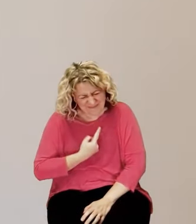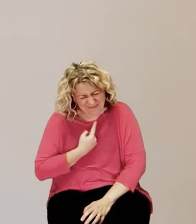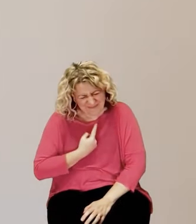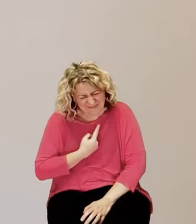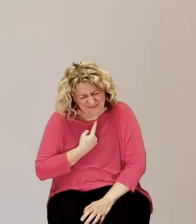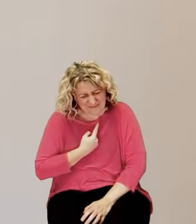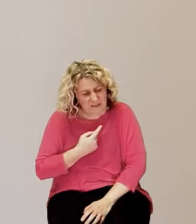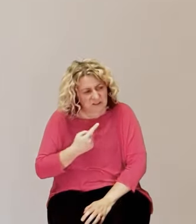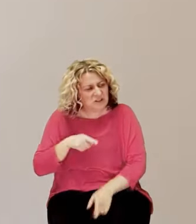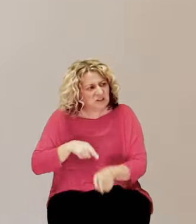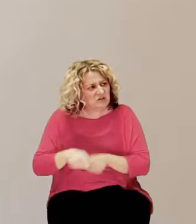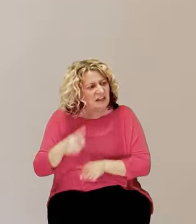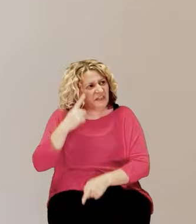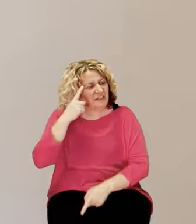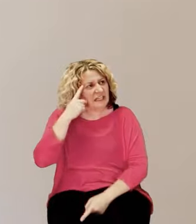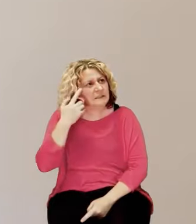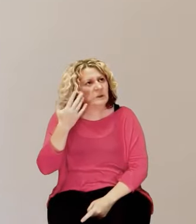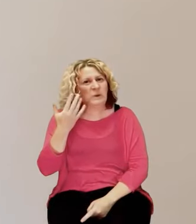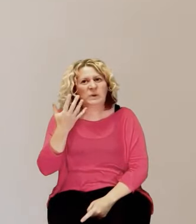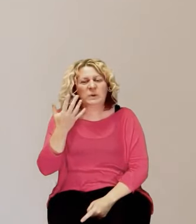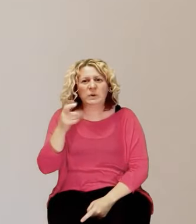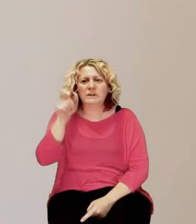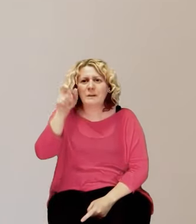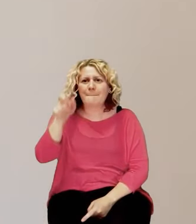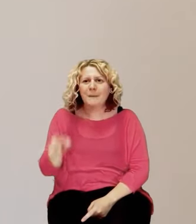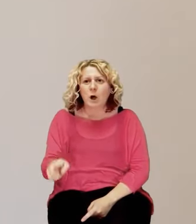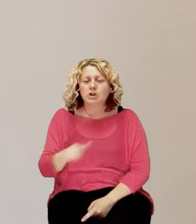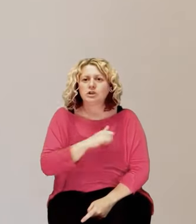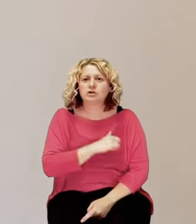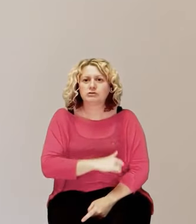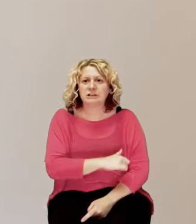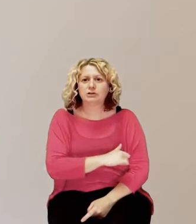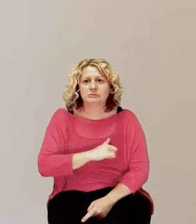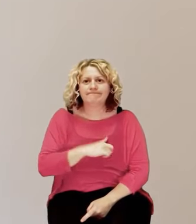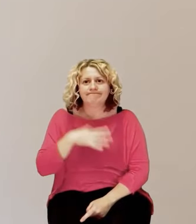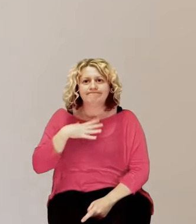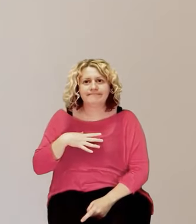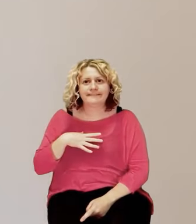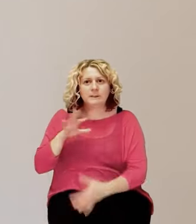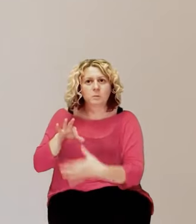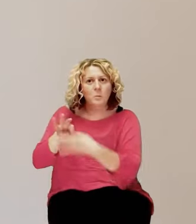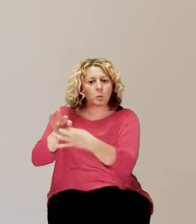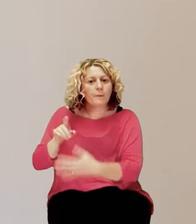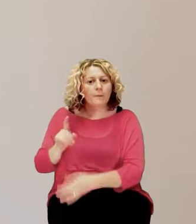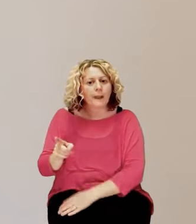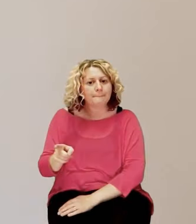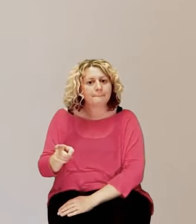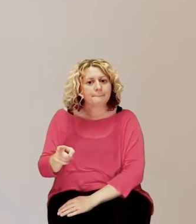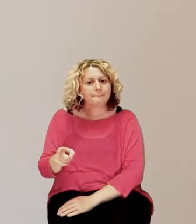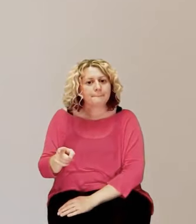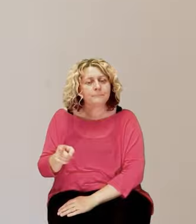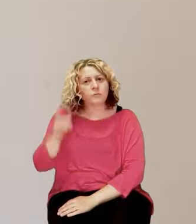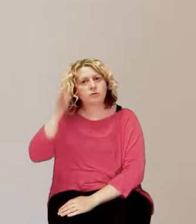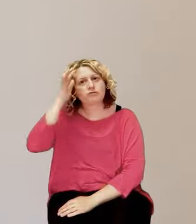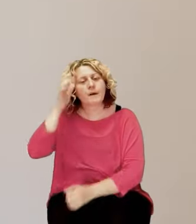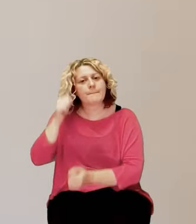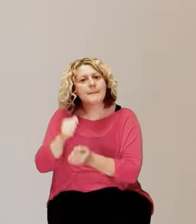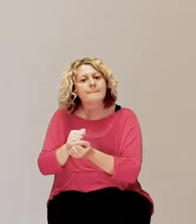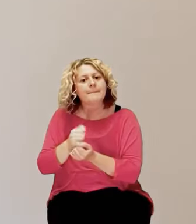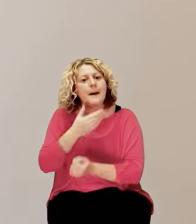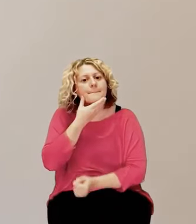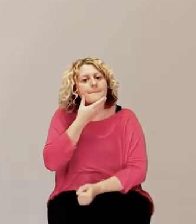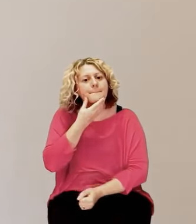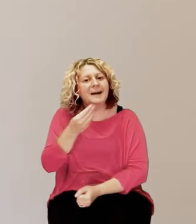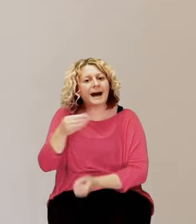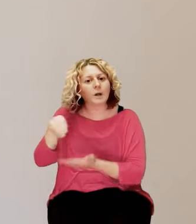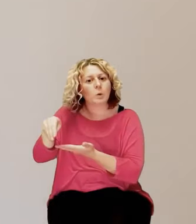of anyone he knew who was a Christian. And he remembered one guy who had sold him his pension as a young